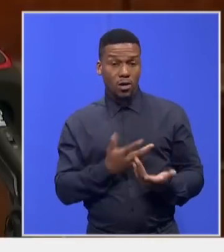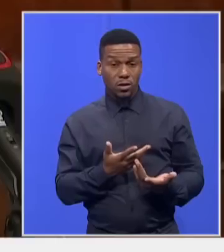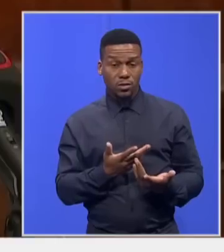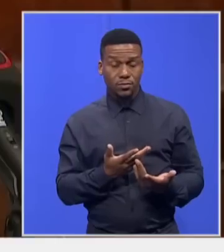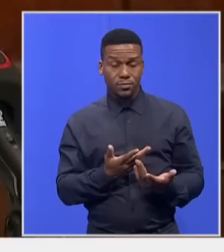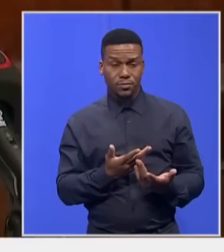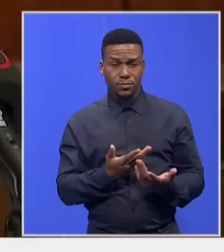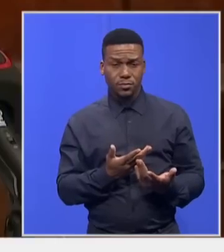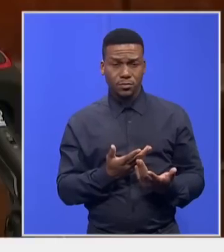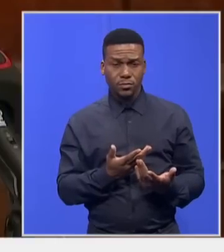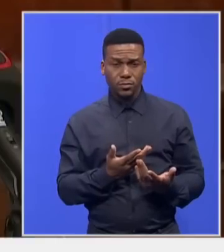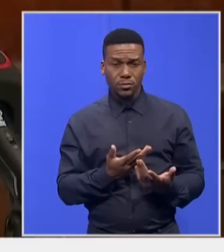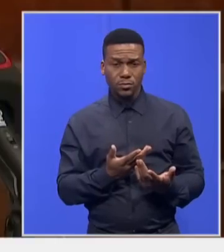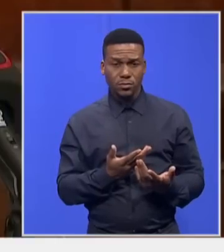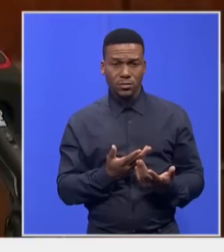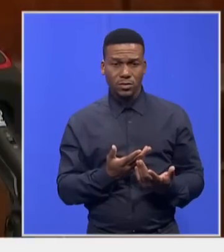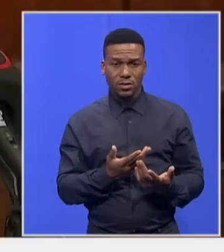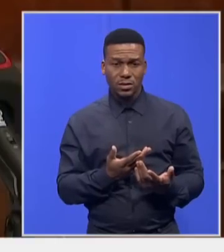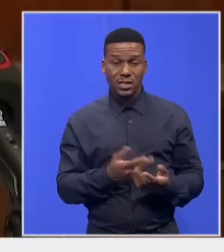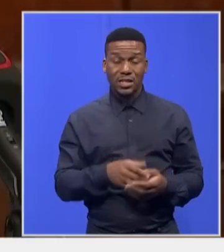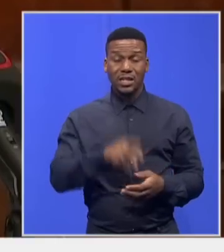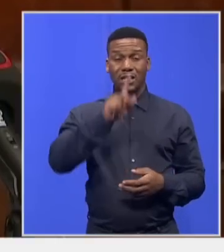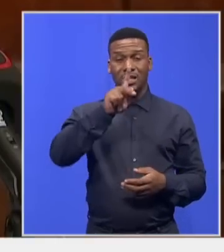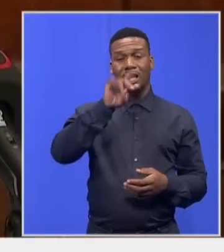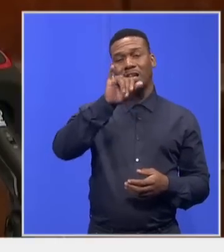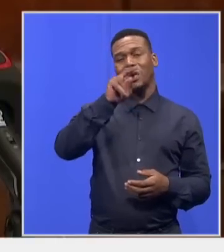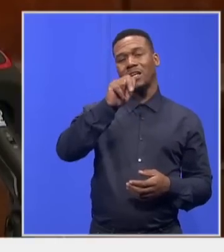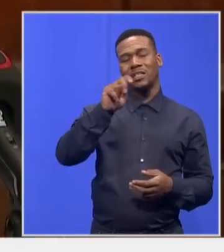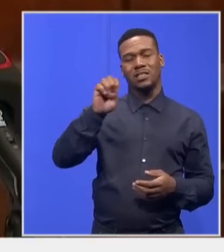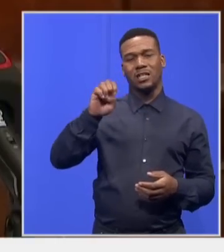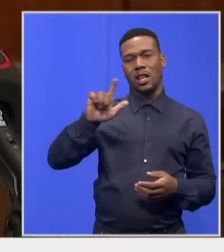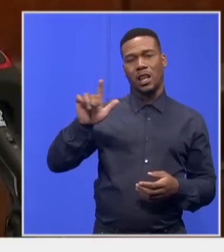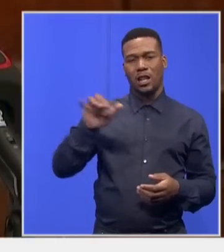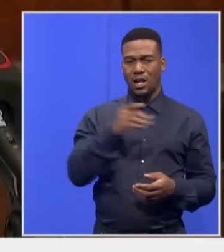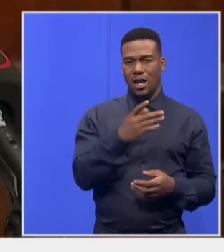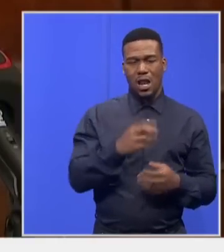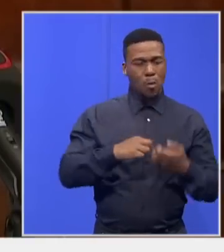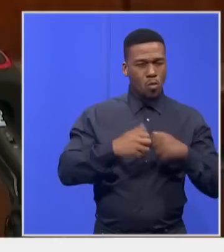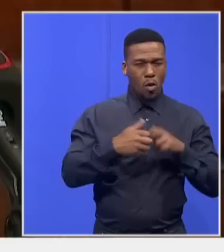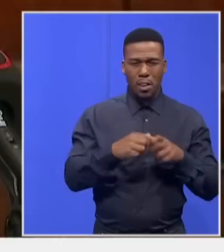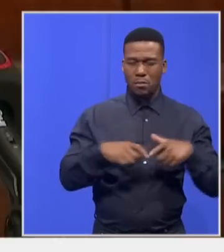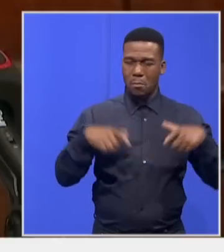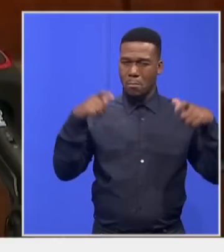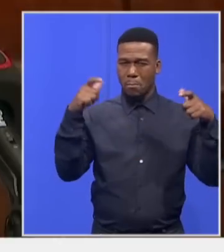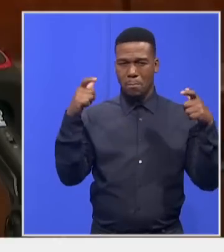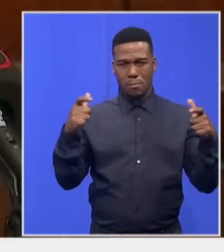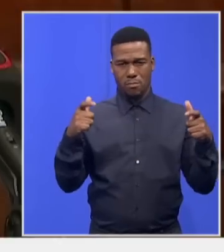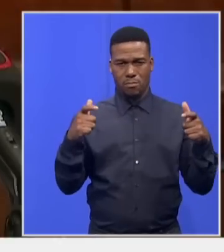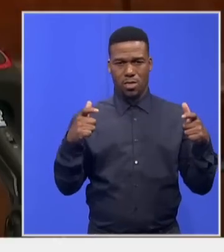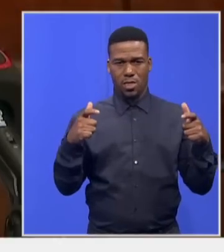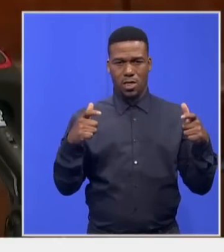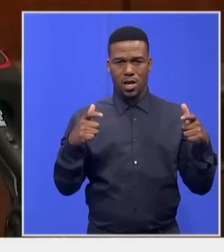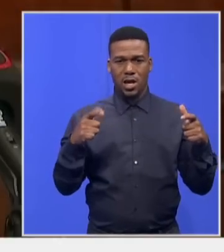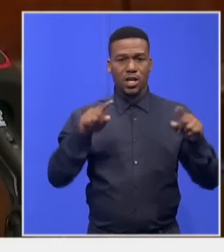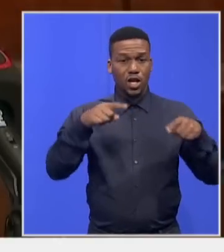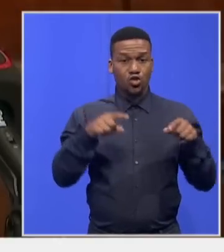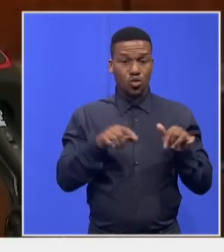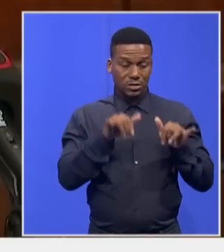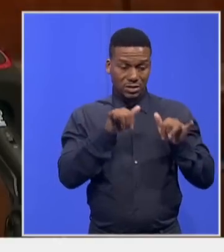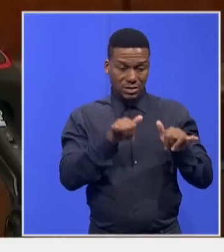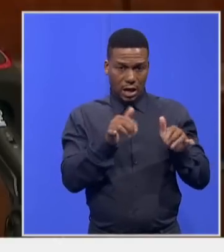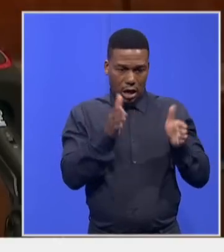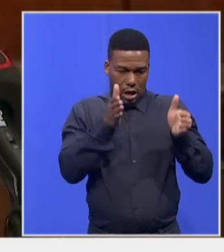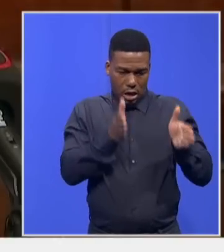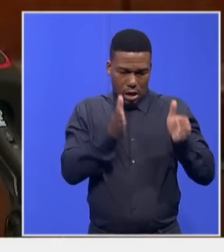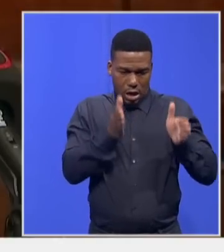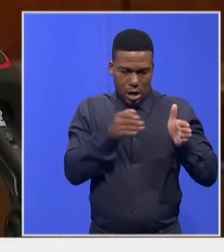that Kendal has got major problems with regards to the ability to remain within the parameters of the